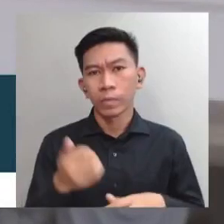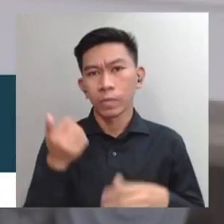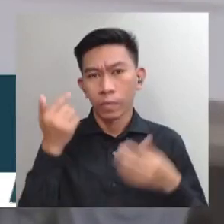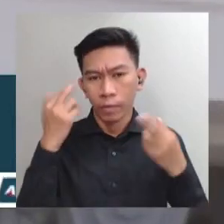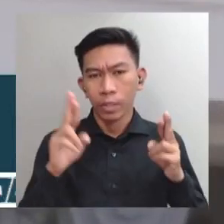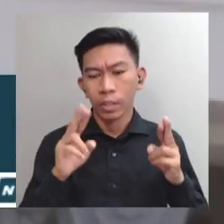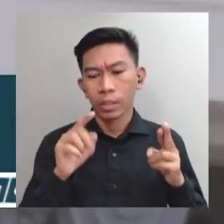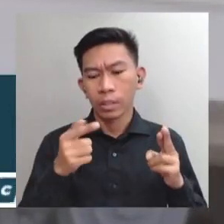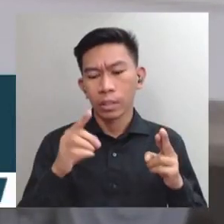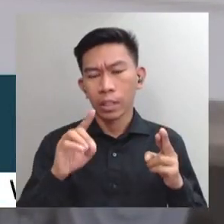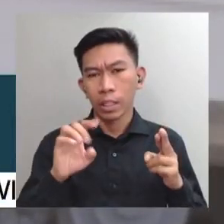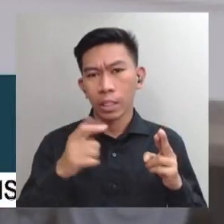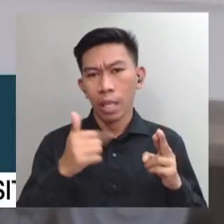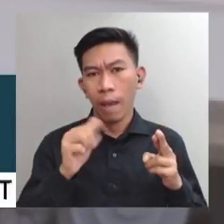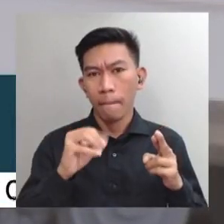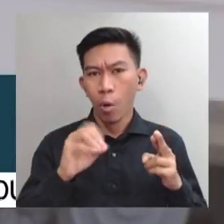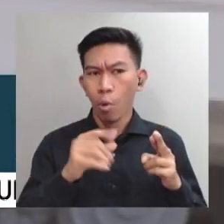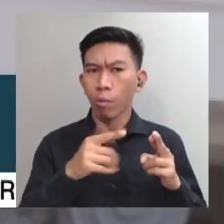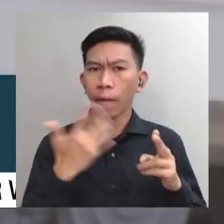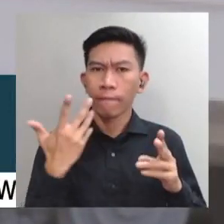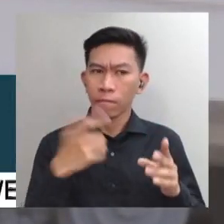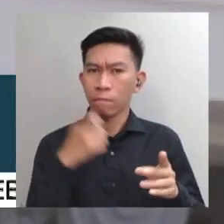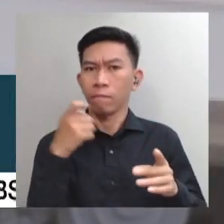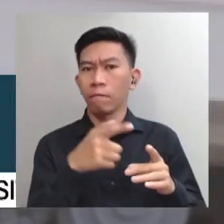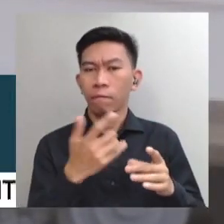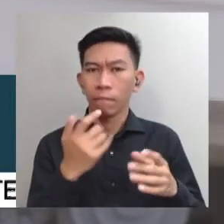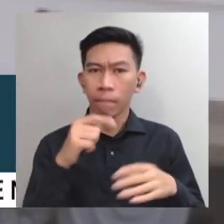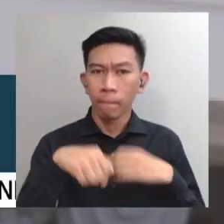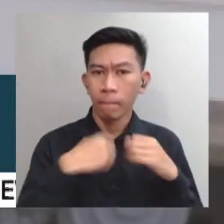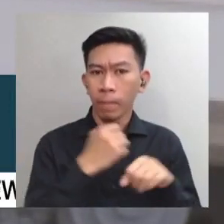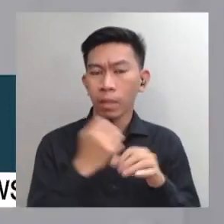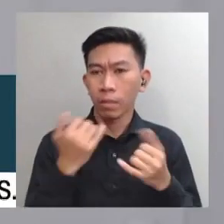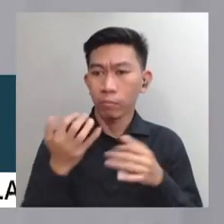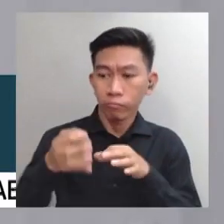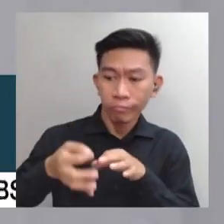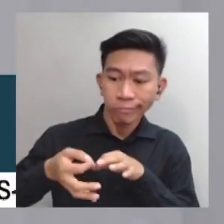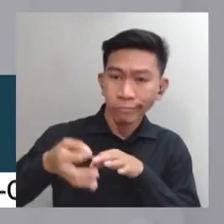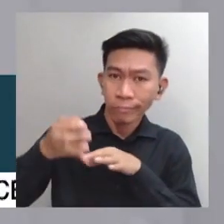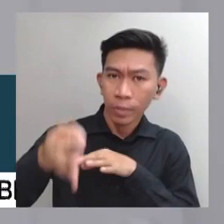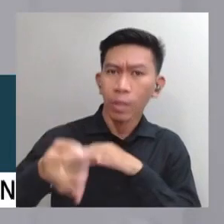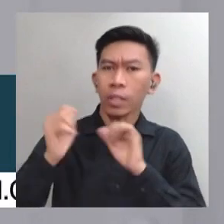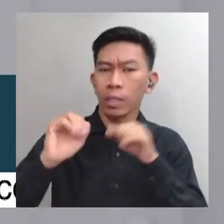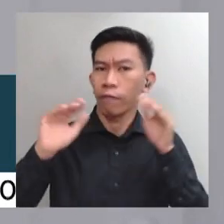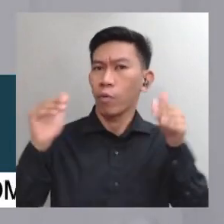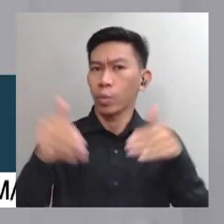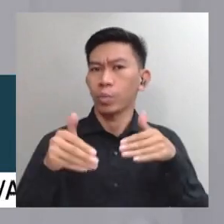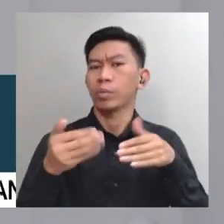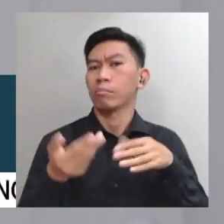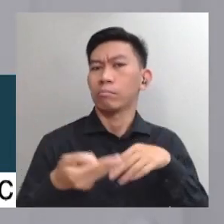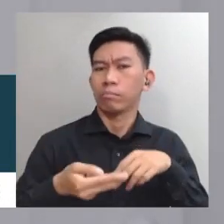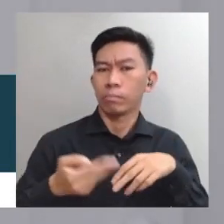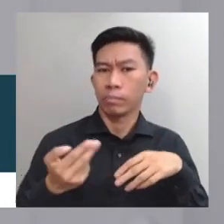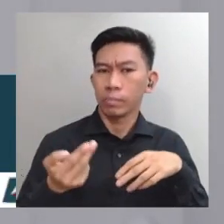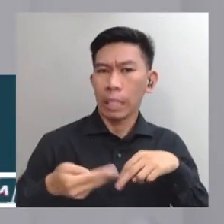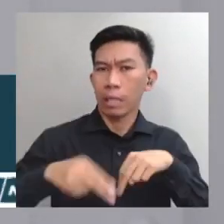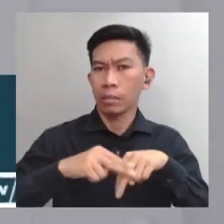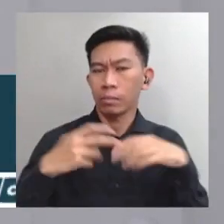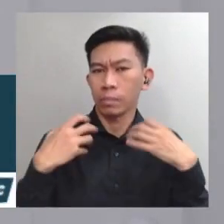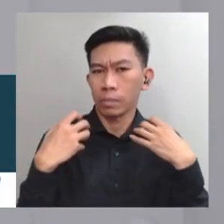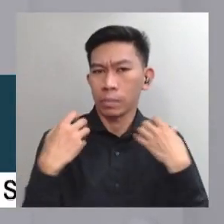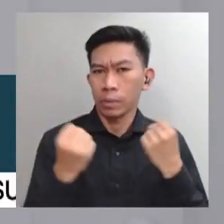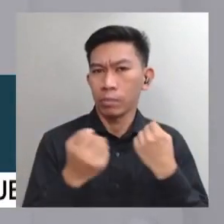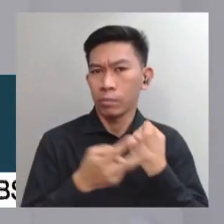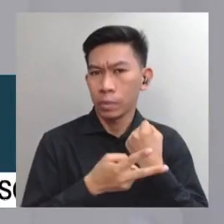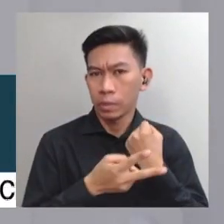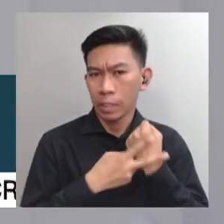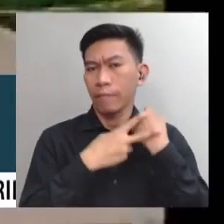this year. The mayors believe the postponement would allow the national government to focus on ramping up security measures in the province. But the COMELEC